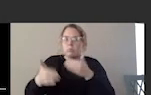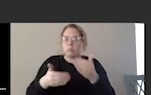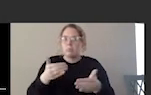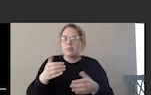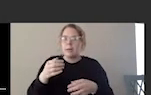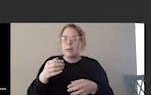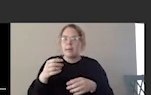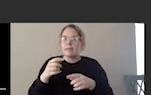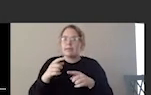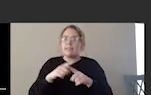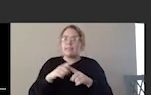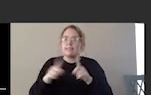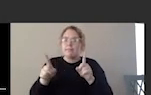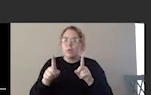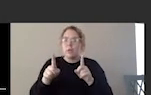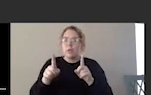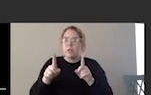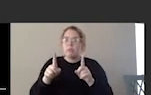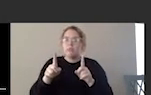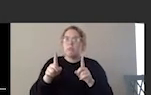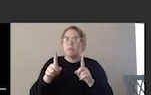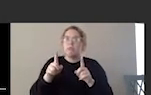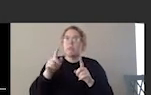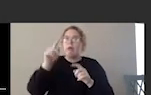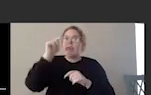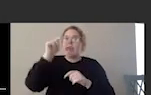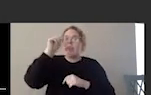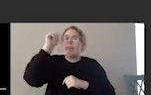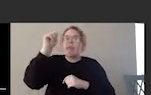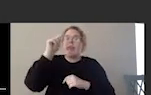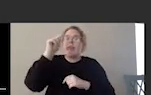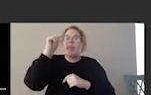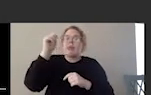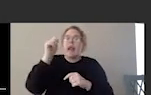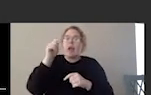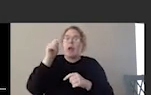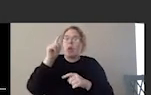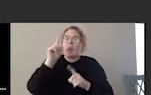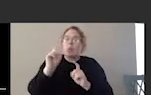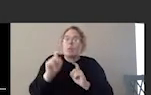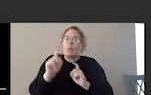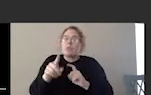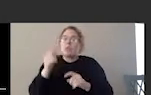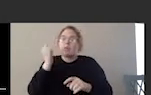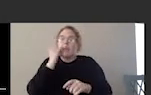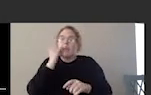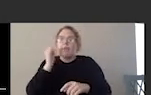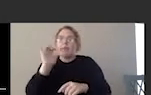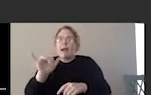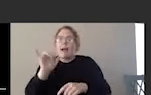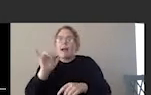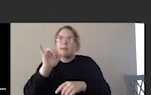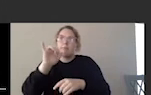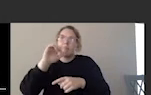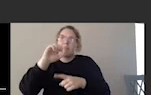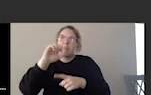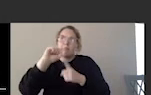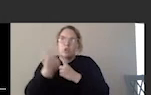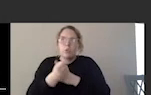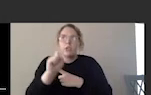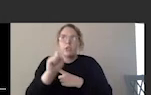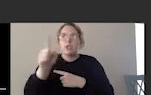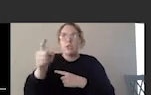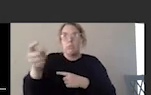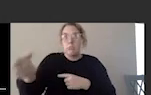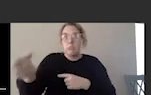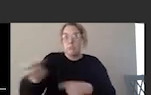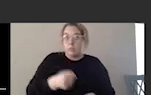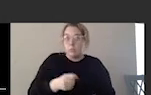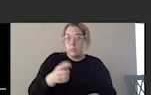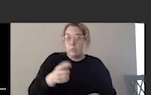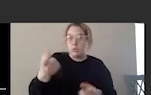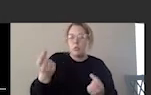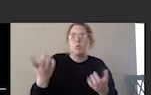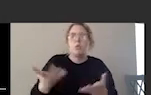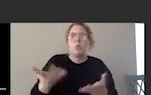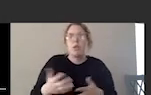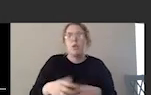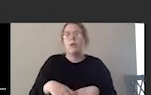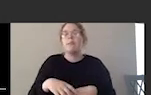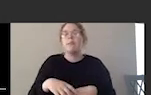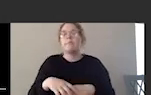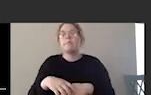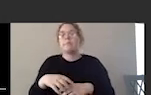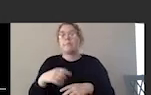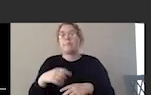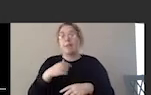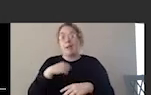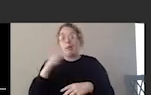hypotheticals, and what would happen if you were in that kind of situation. That's the one that I saw, but I can also imagine